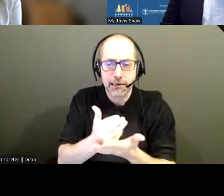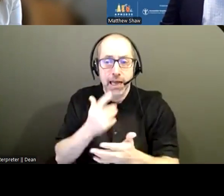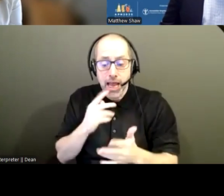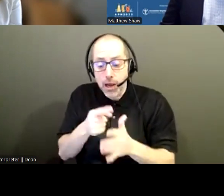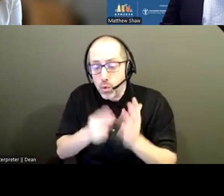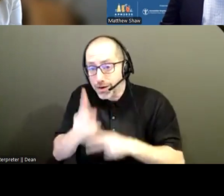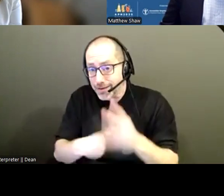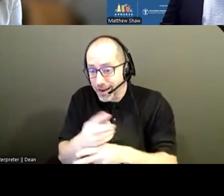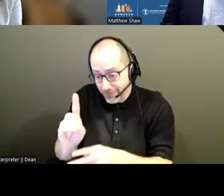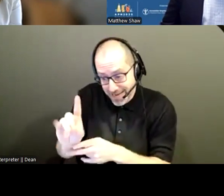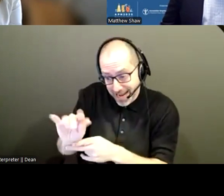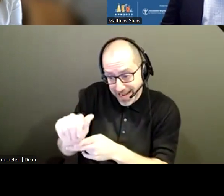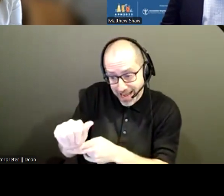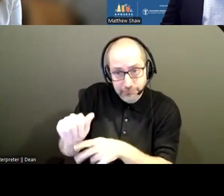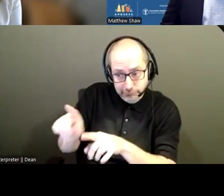collected. And